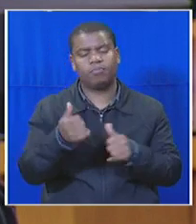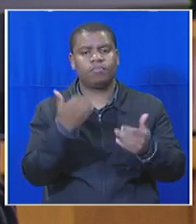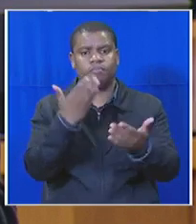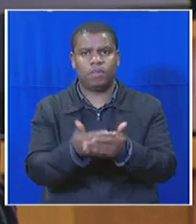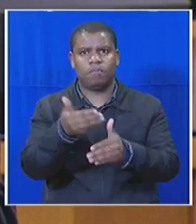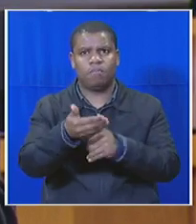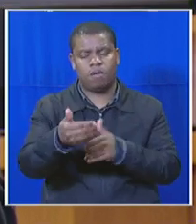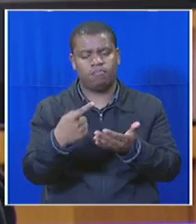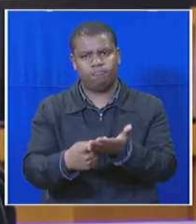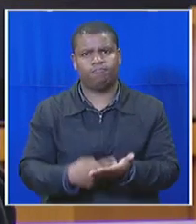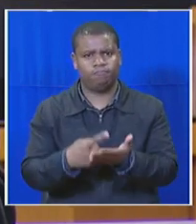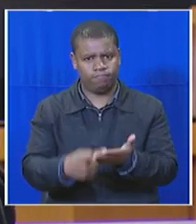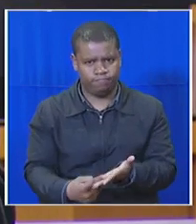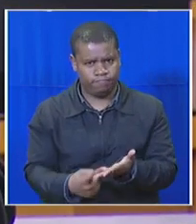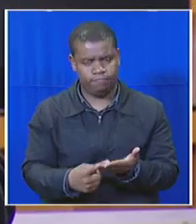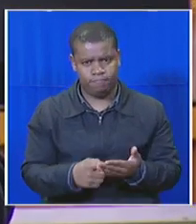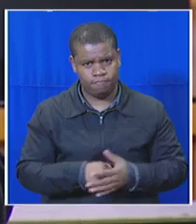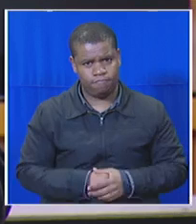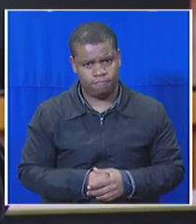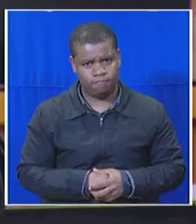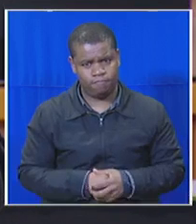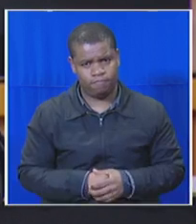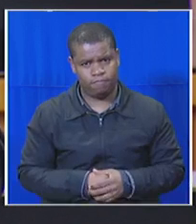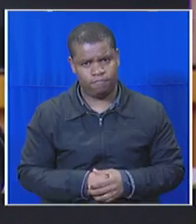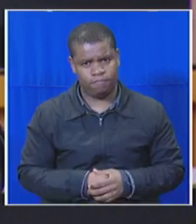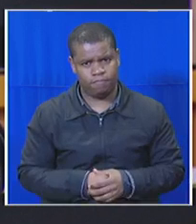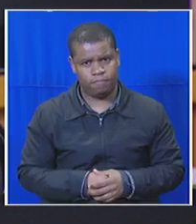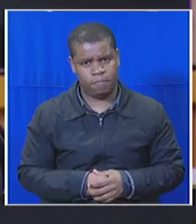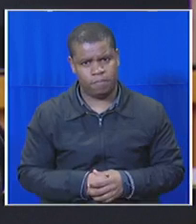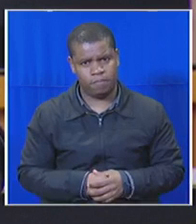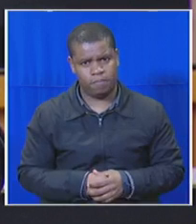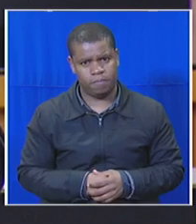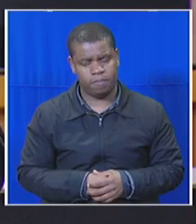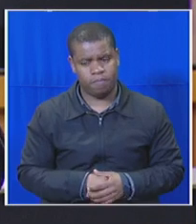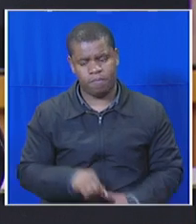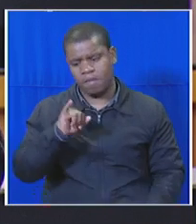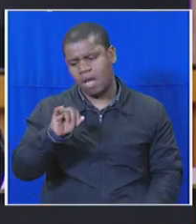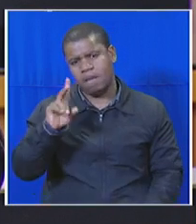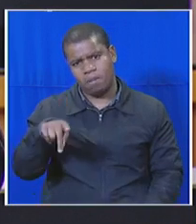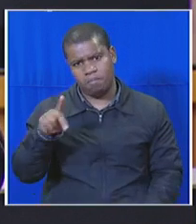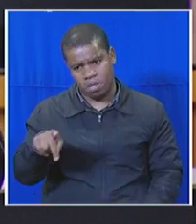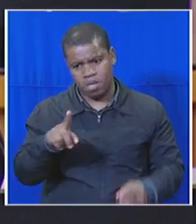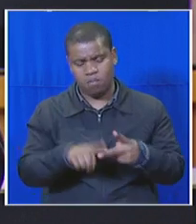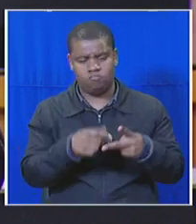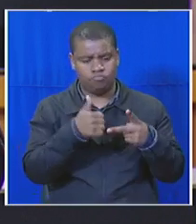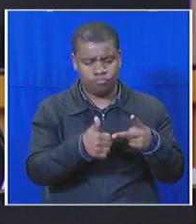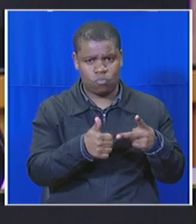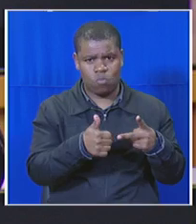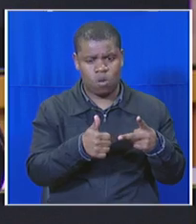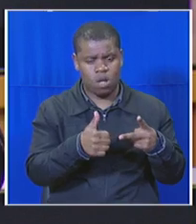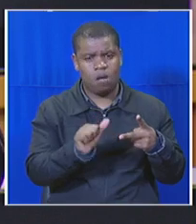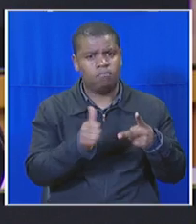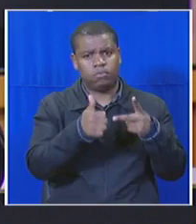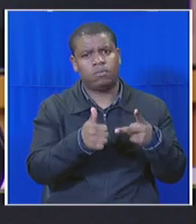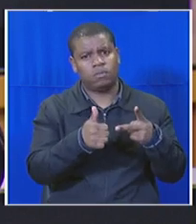House debate the unavailability of sufficient grid access to the IPPs and renewable energy developers and the